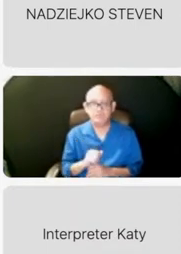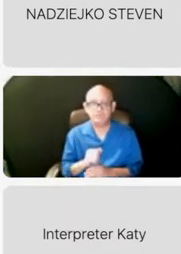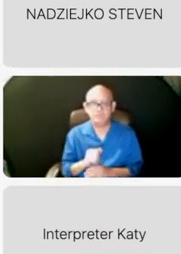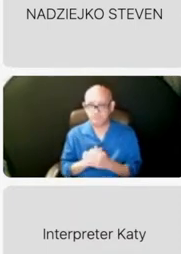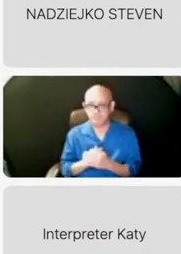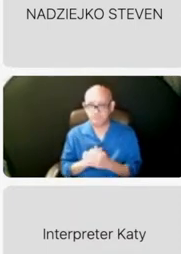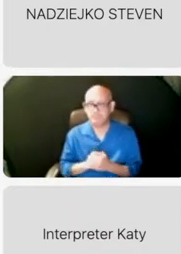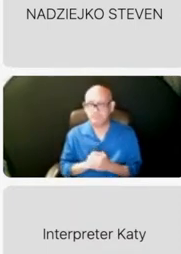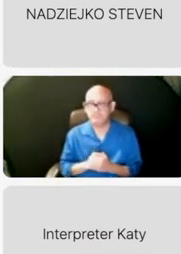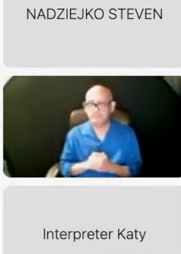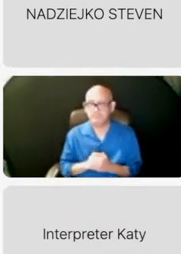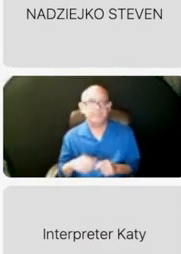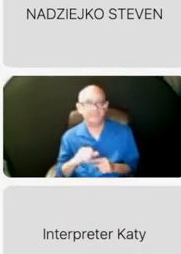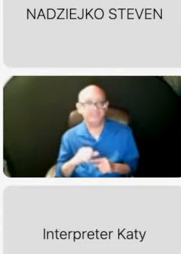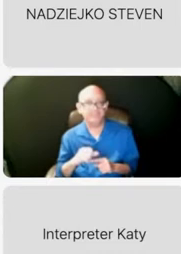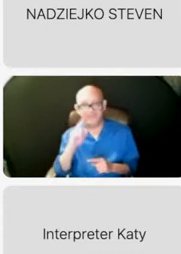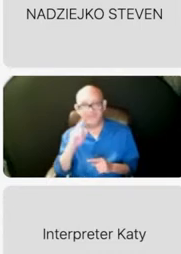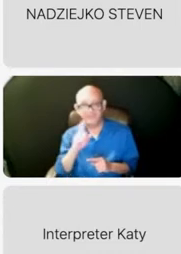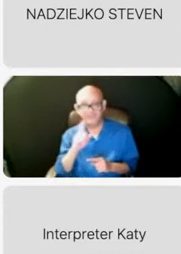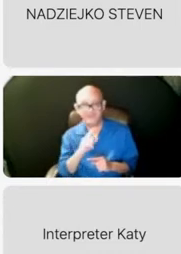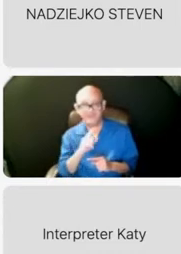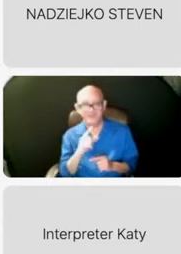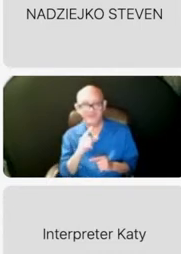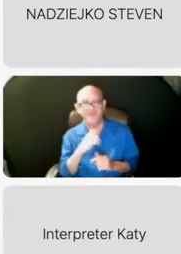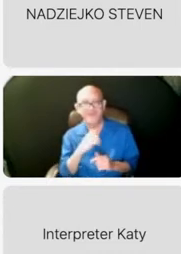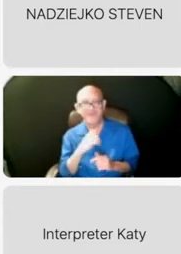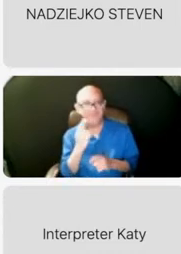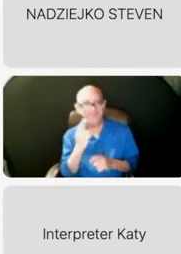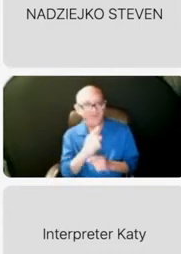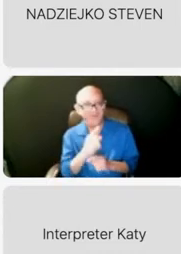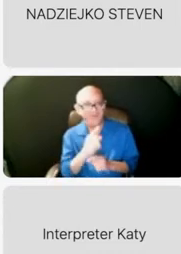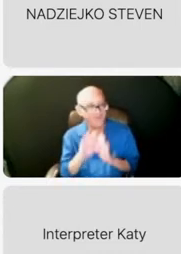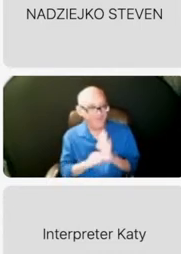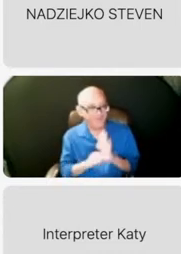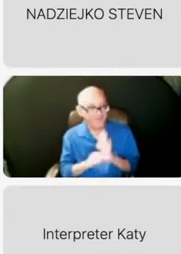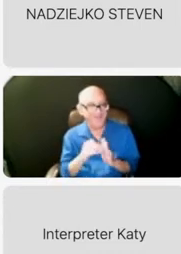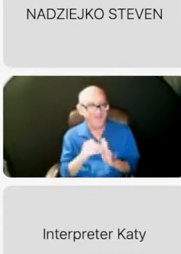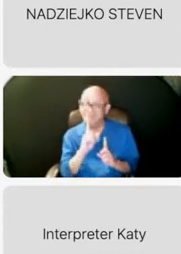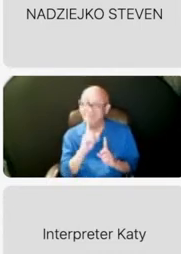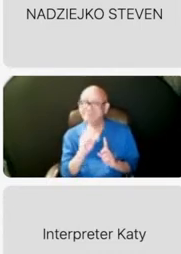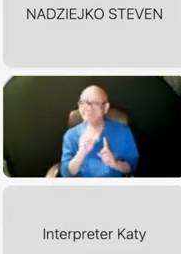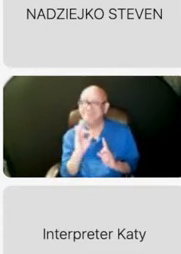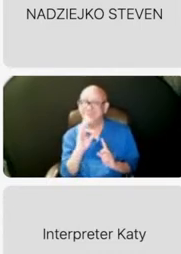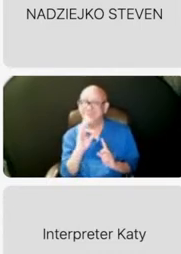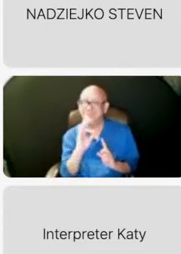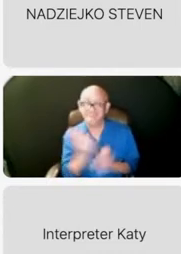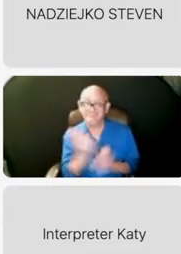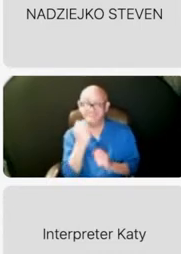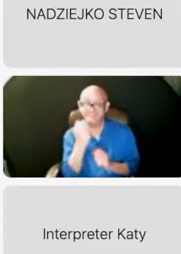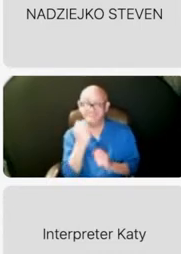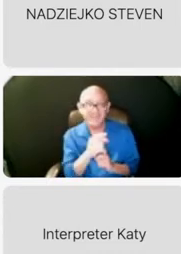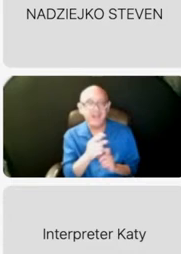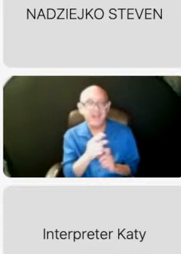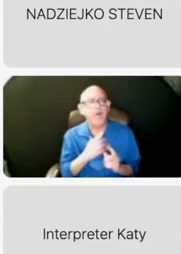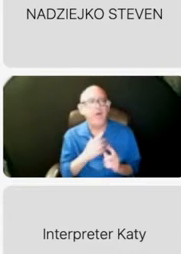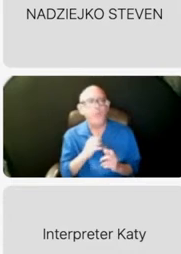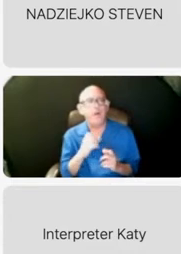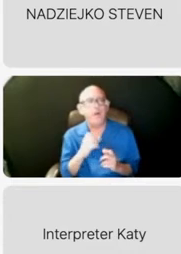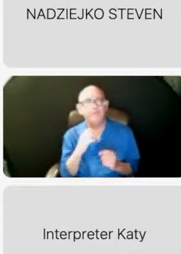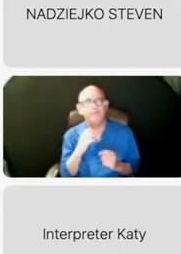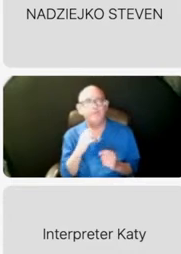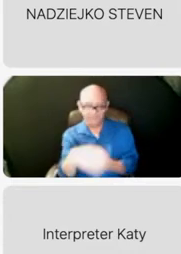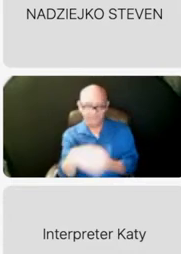you definitely have the winning formula and the word is out i also like to give uh my